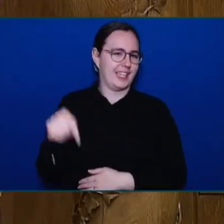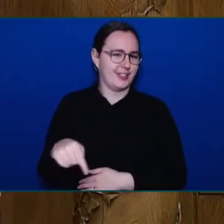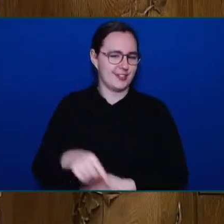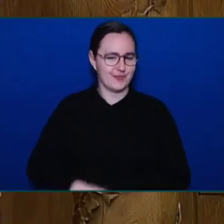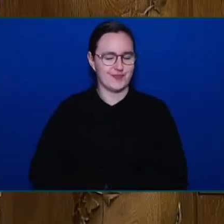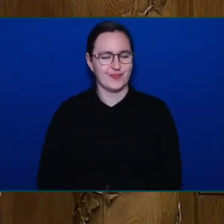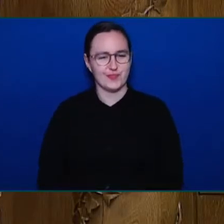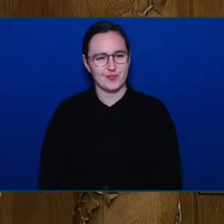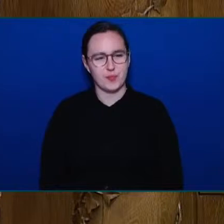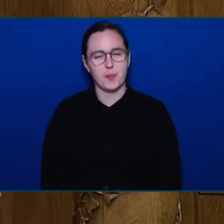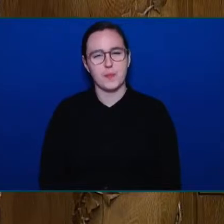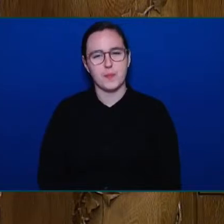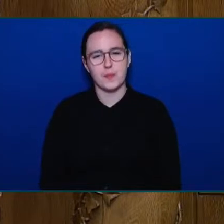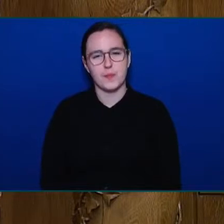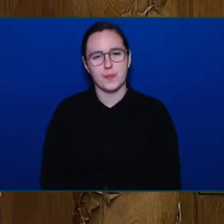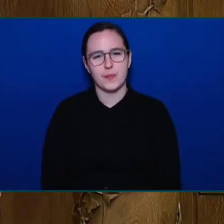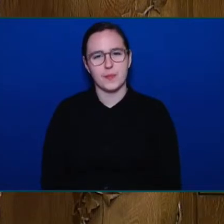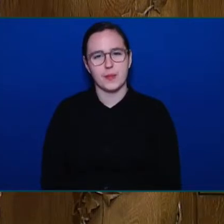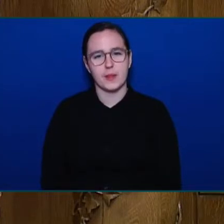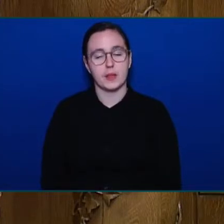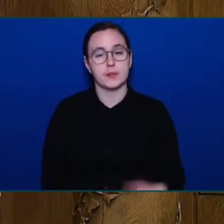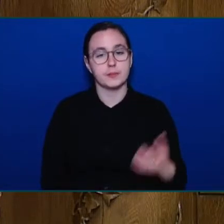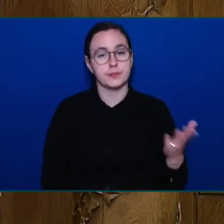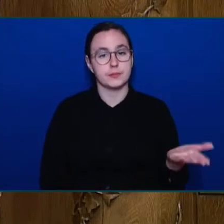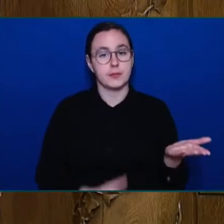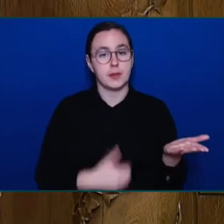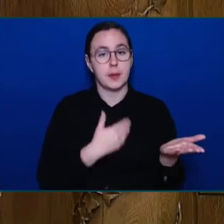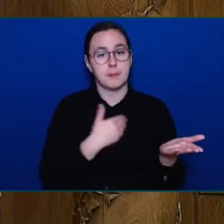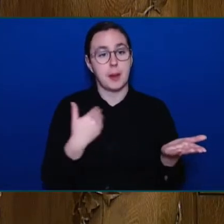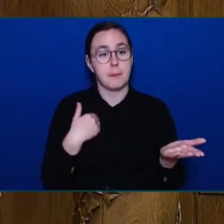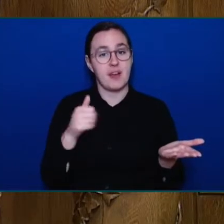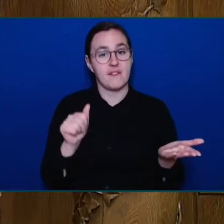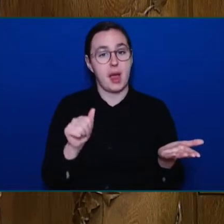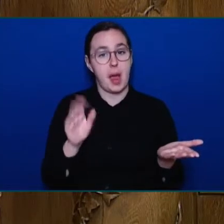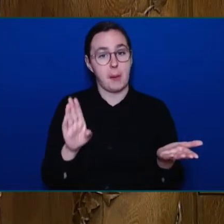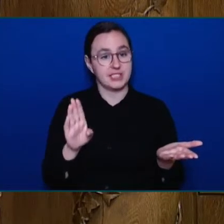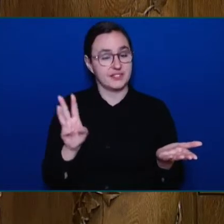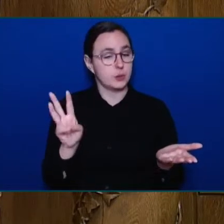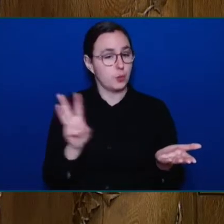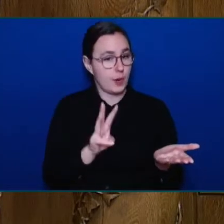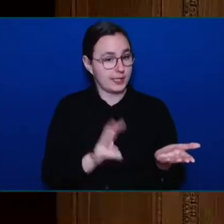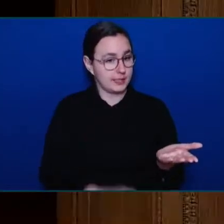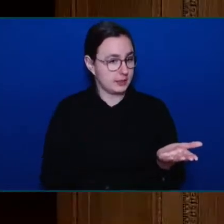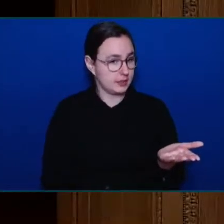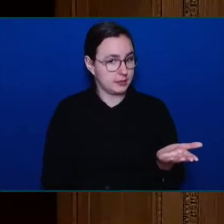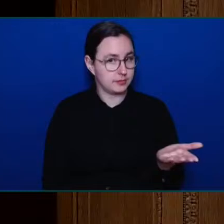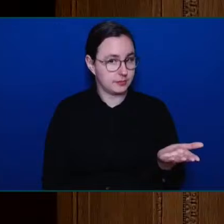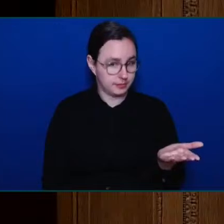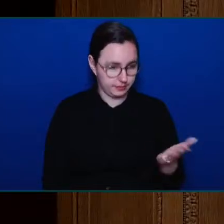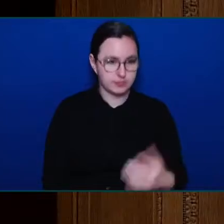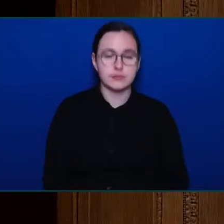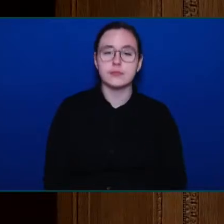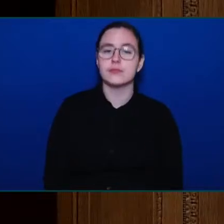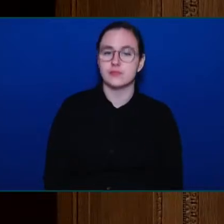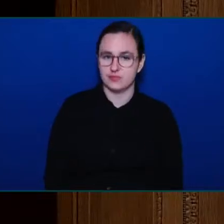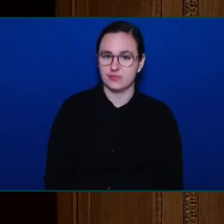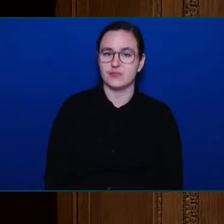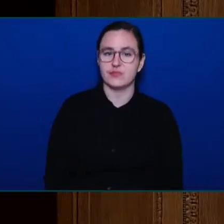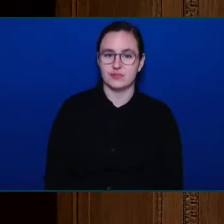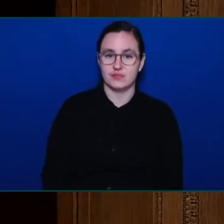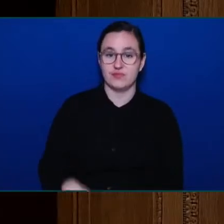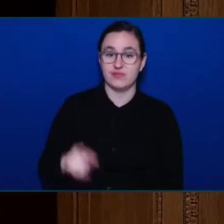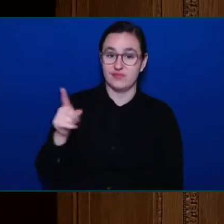Member for Abbotsford West. Thanks, Mr. Speaker. Kathy Clausen has spent a lifetime in the shake and shingle